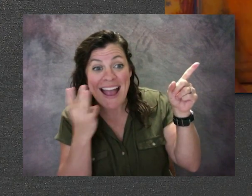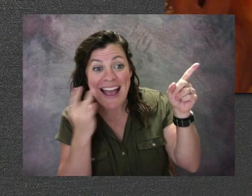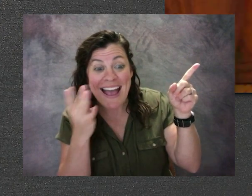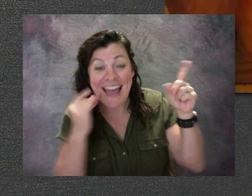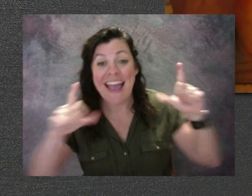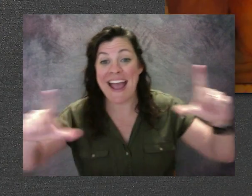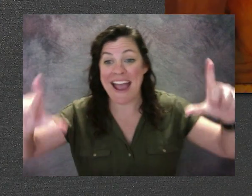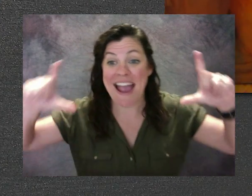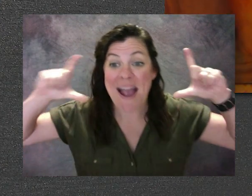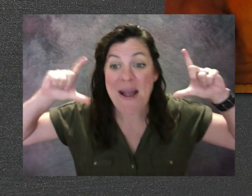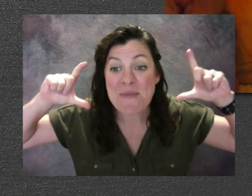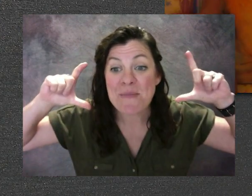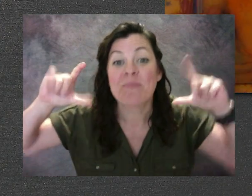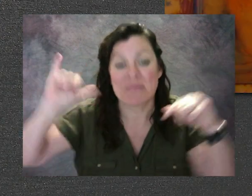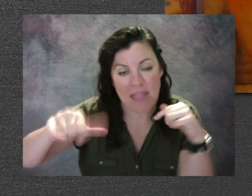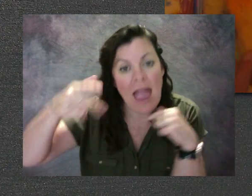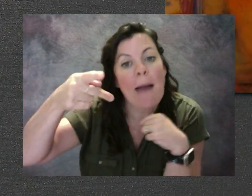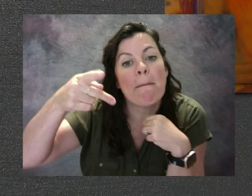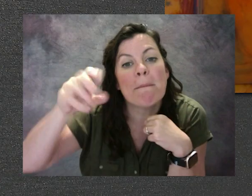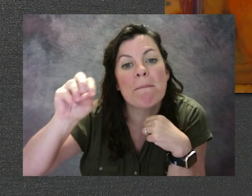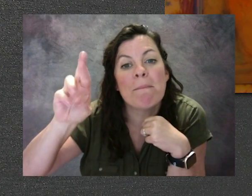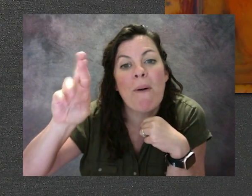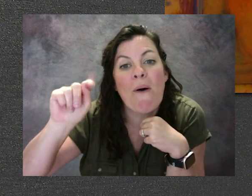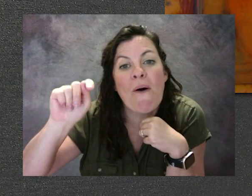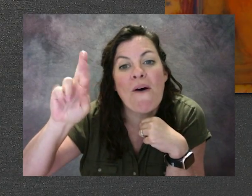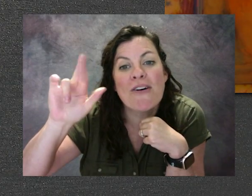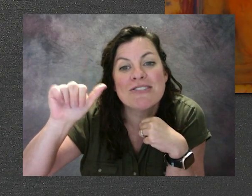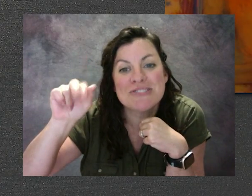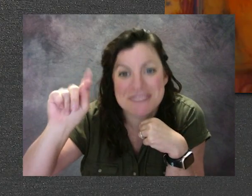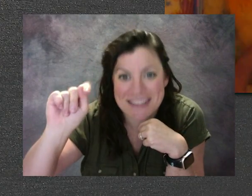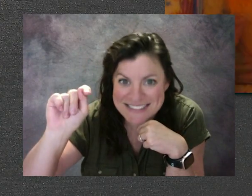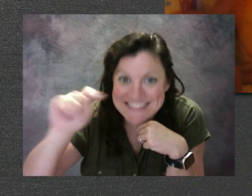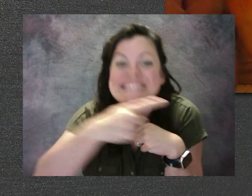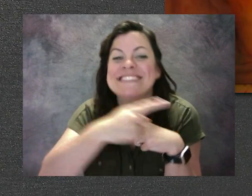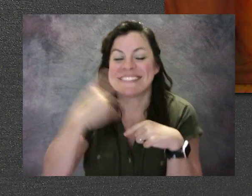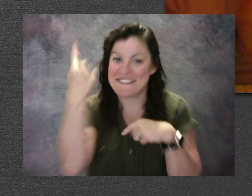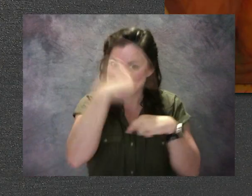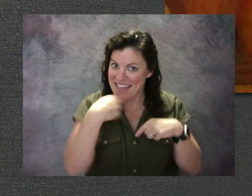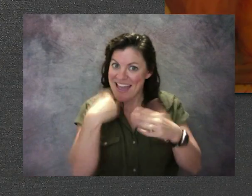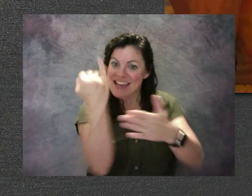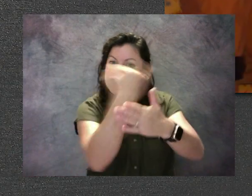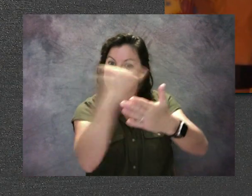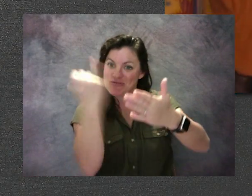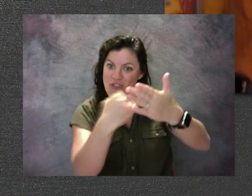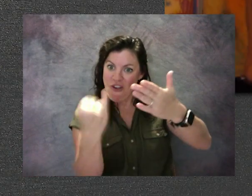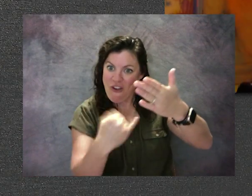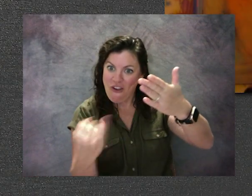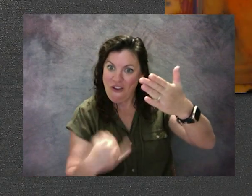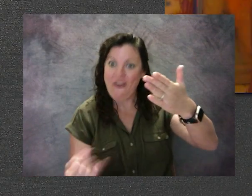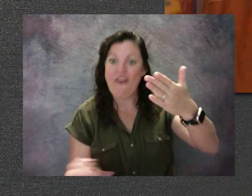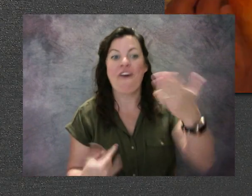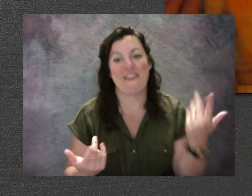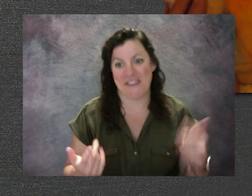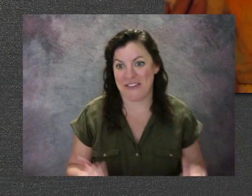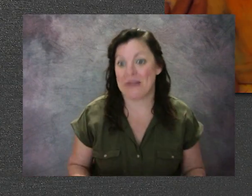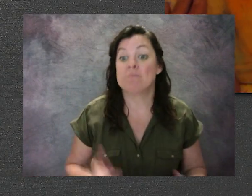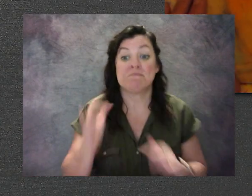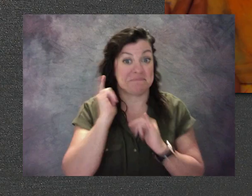an up-close painting. You can see all these lines that he used to make the cat. We're going to do this in a